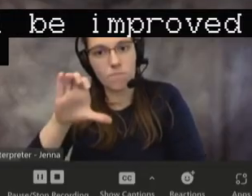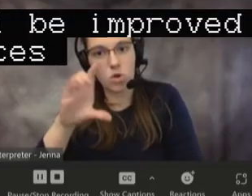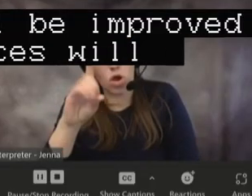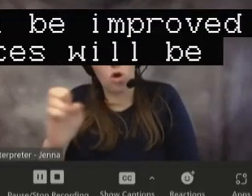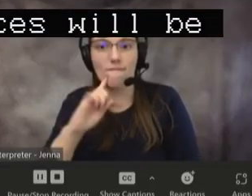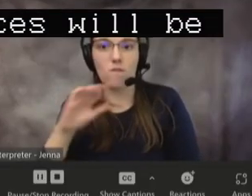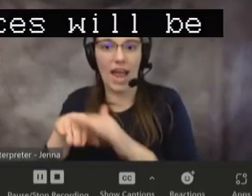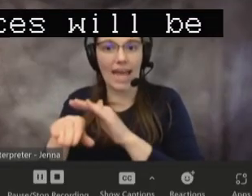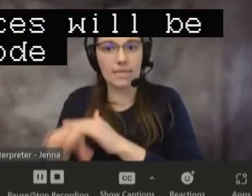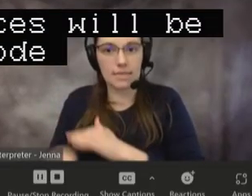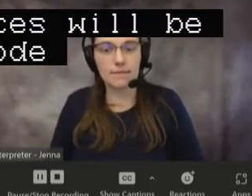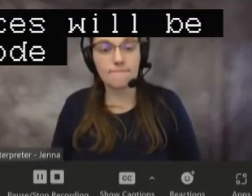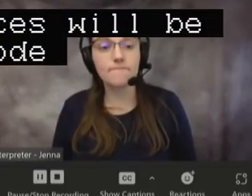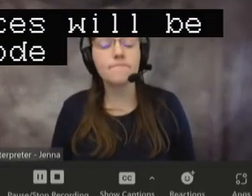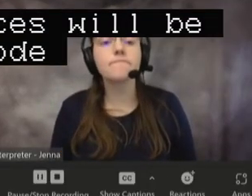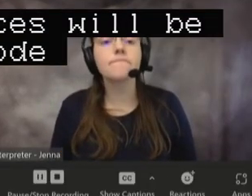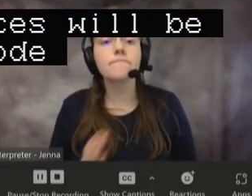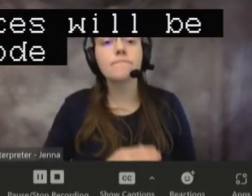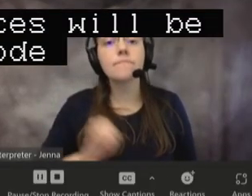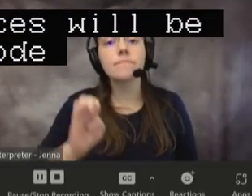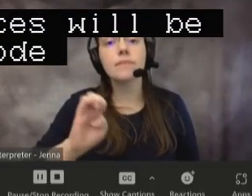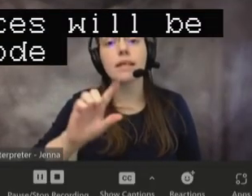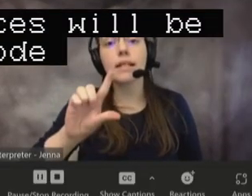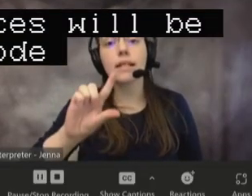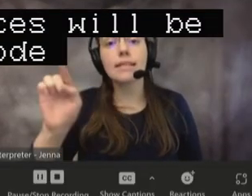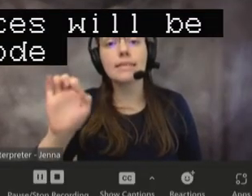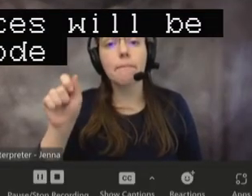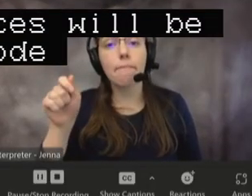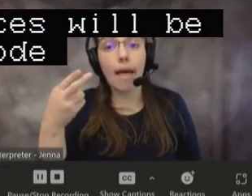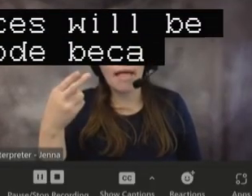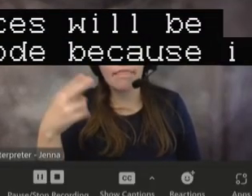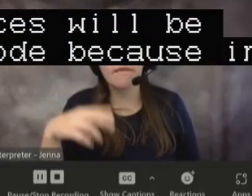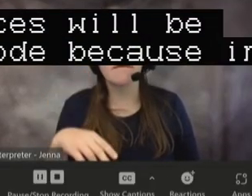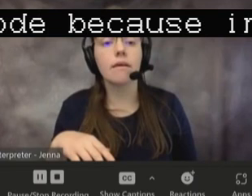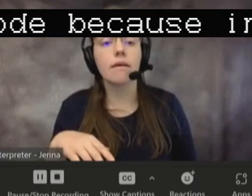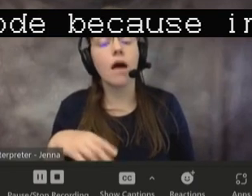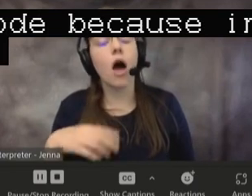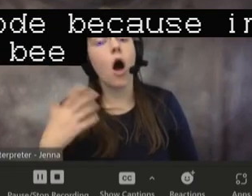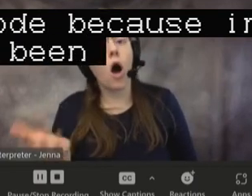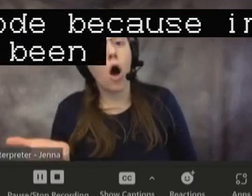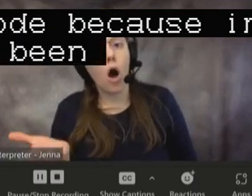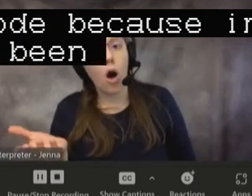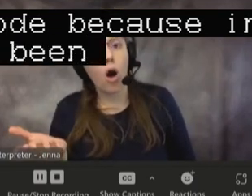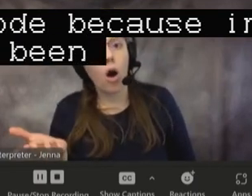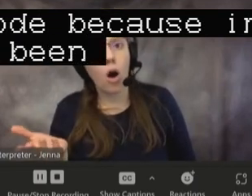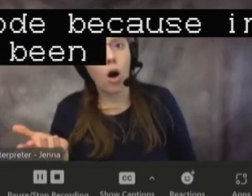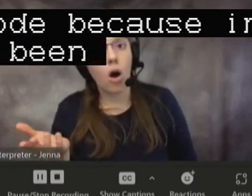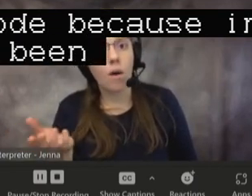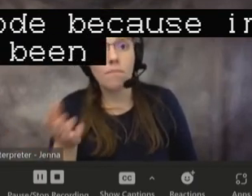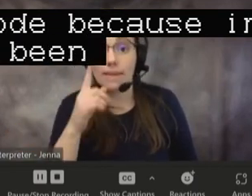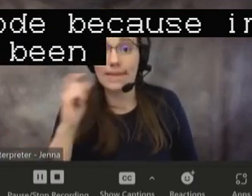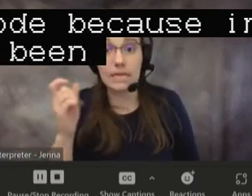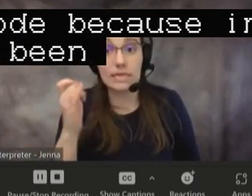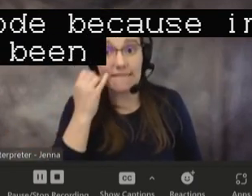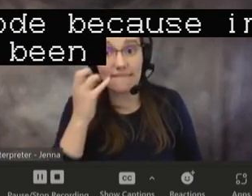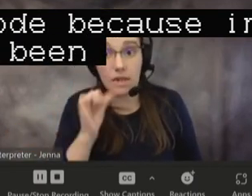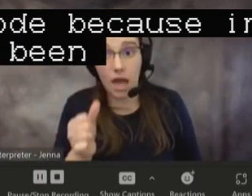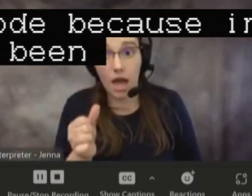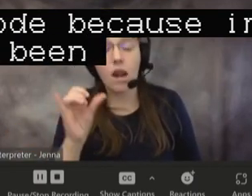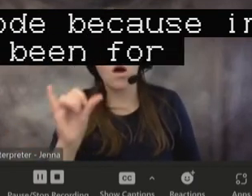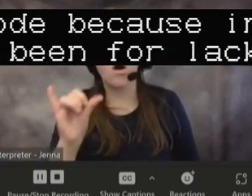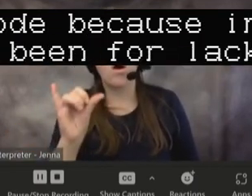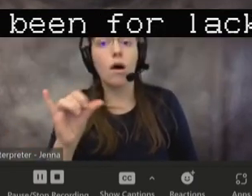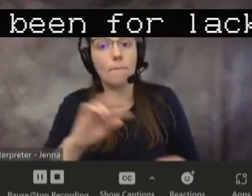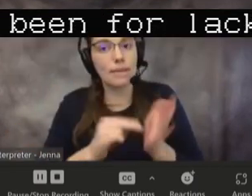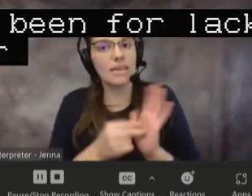Because in that sense, it's been, for lack of a different word to think of, a major loophole that